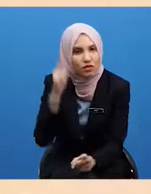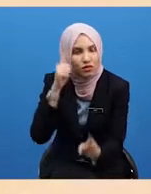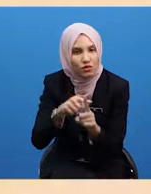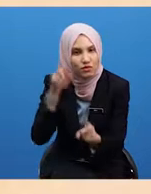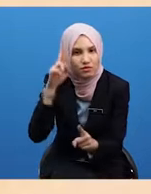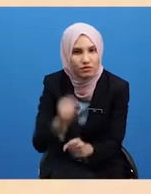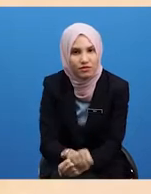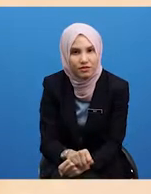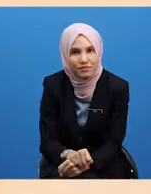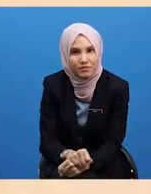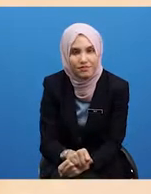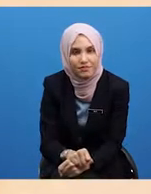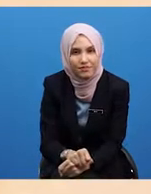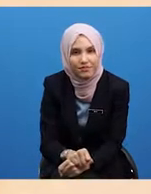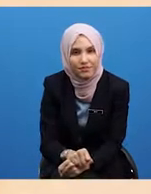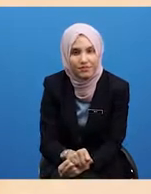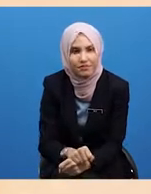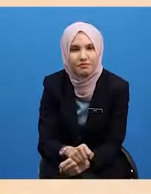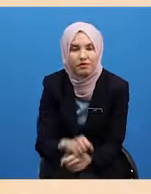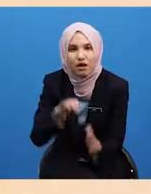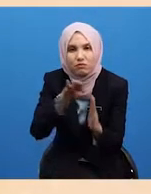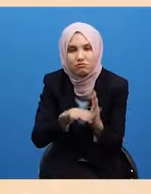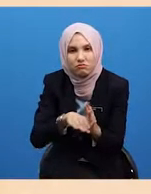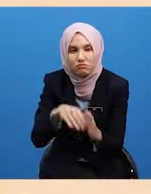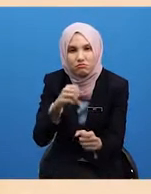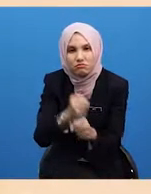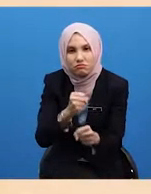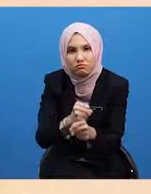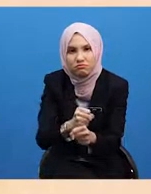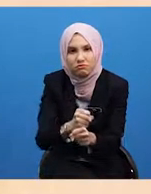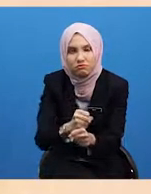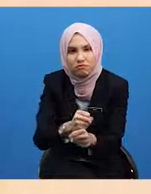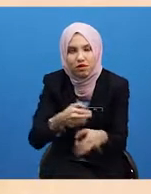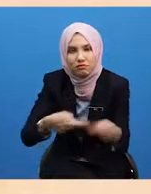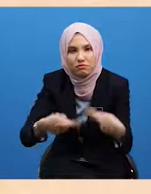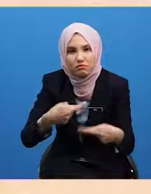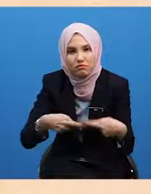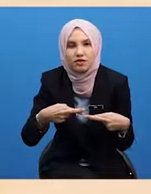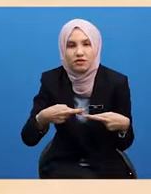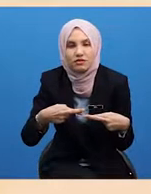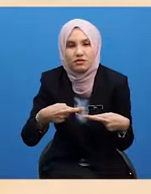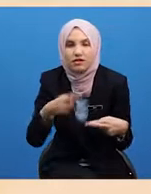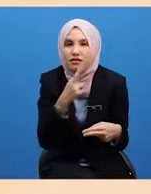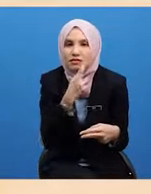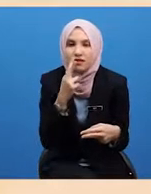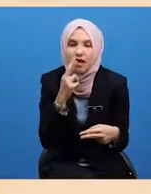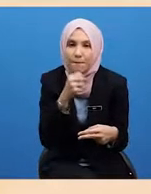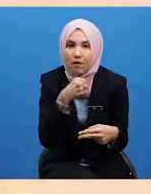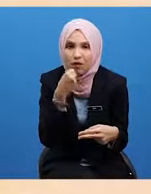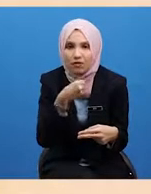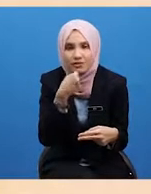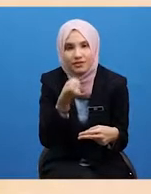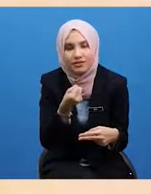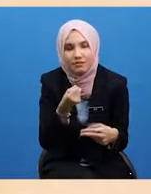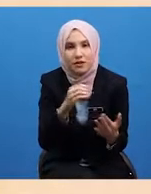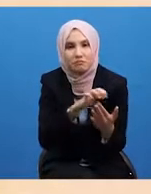which Pa shows lack of support for Richard is when Richard returned from Sherman's tavern for supper. Earlier